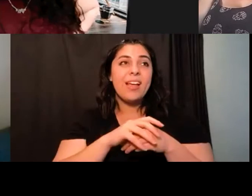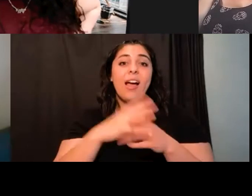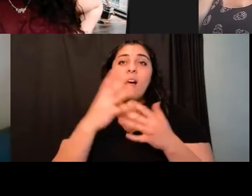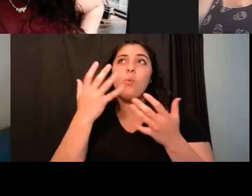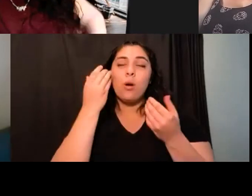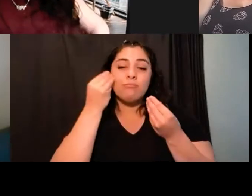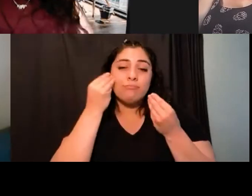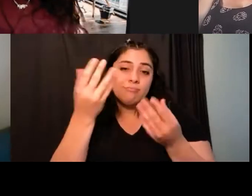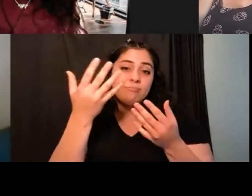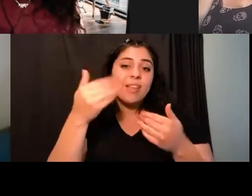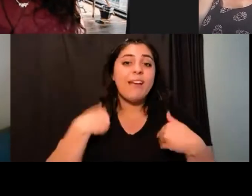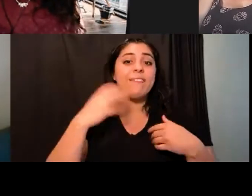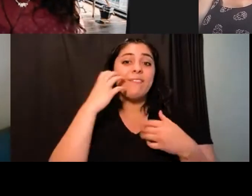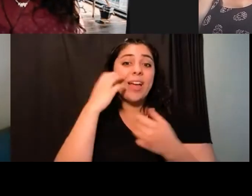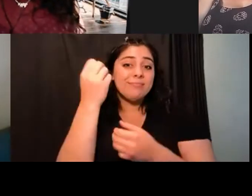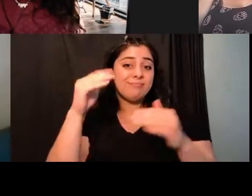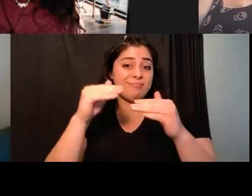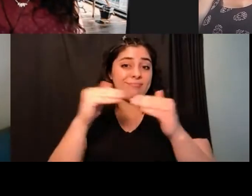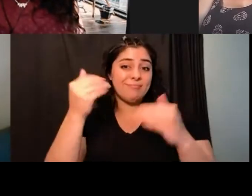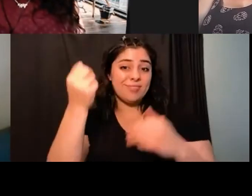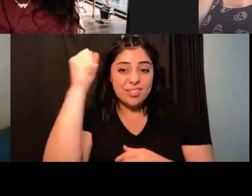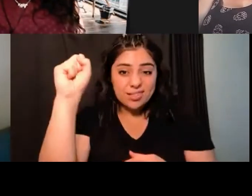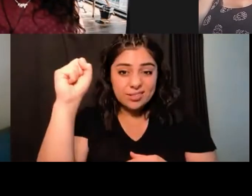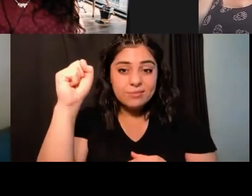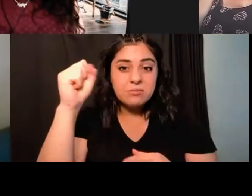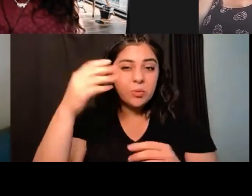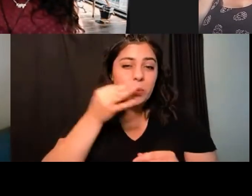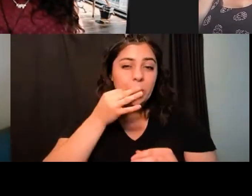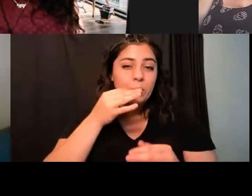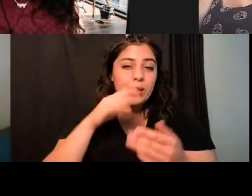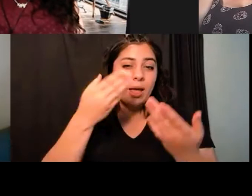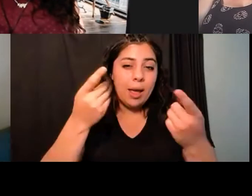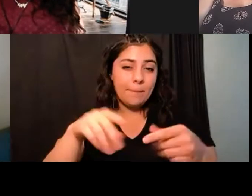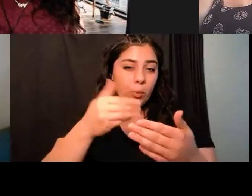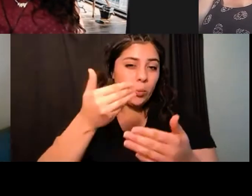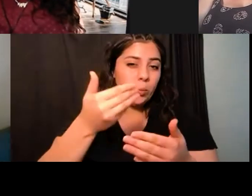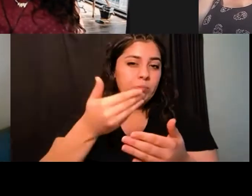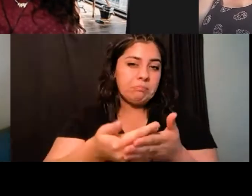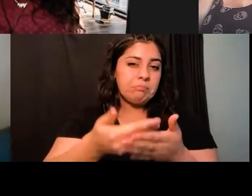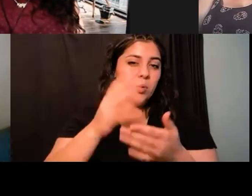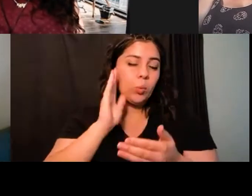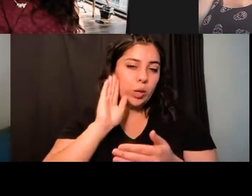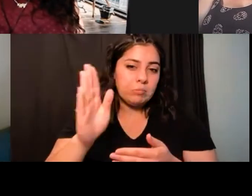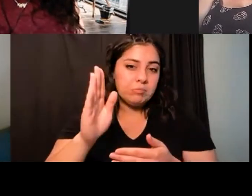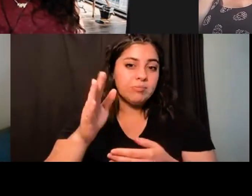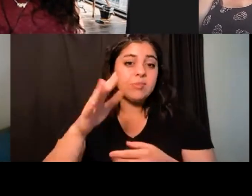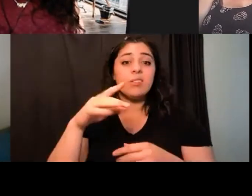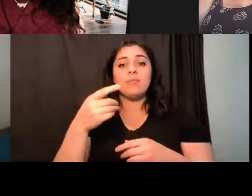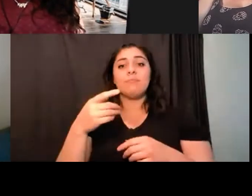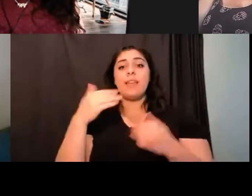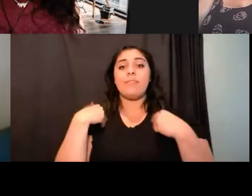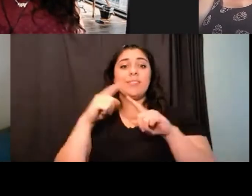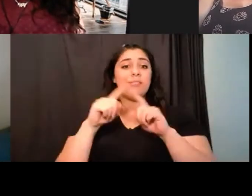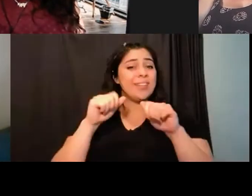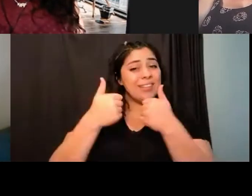up. We have some good discussion about queer visibility and fat visibility coming up. We have a really fun trivia event, and then we end the month